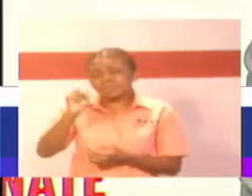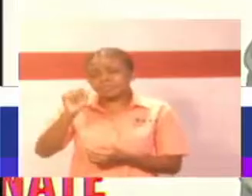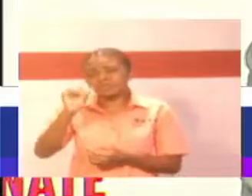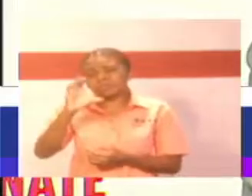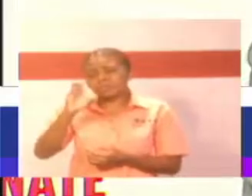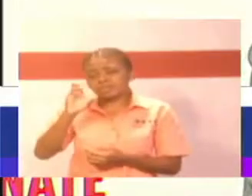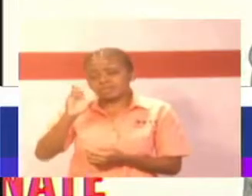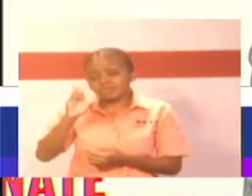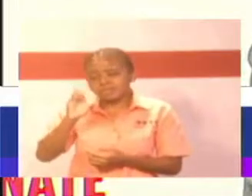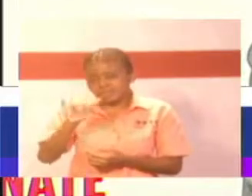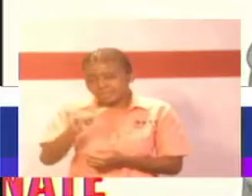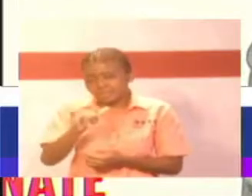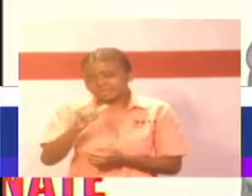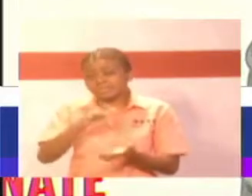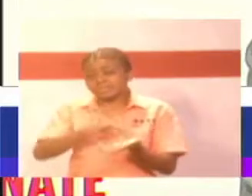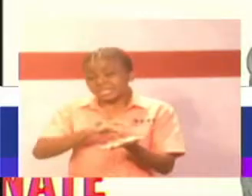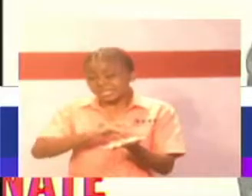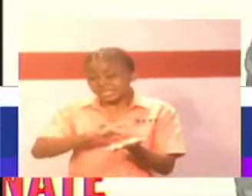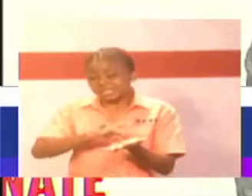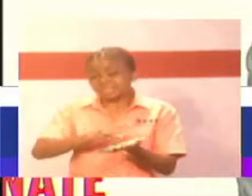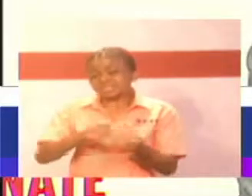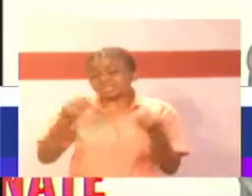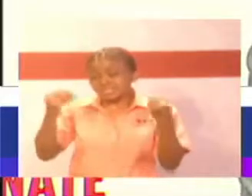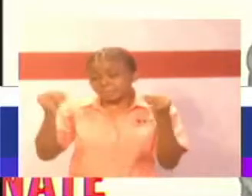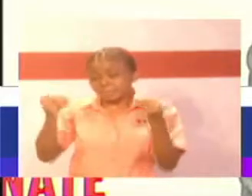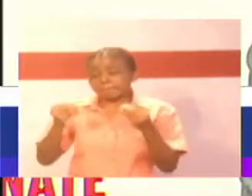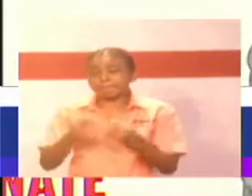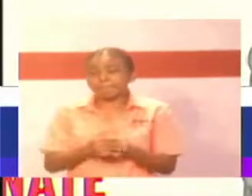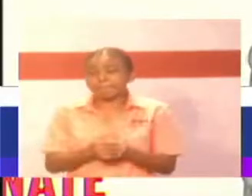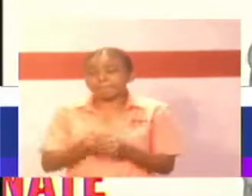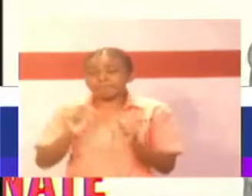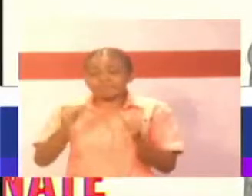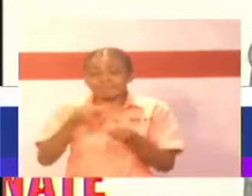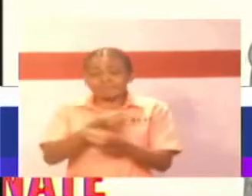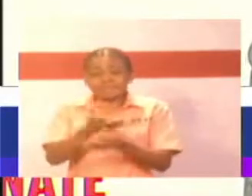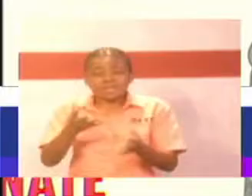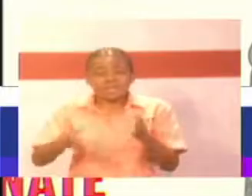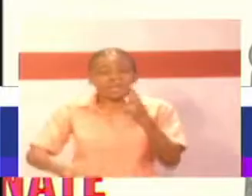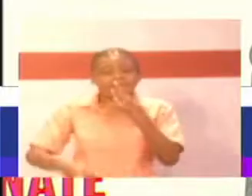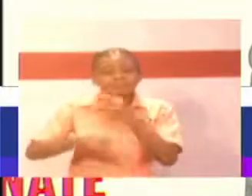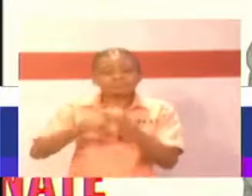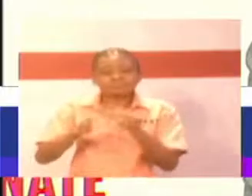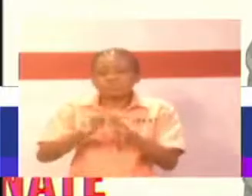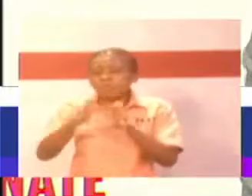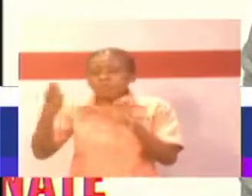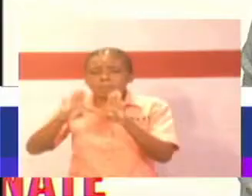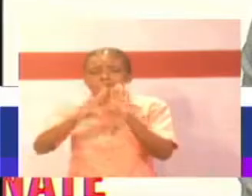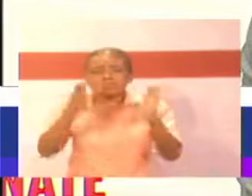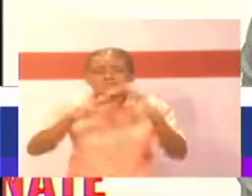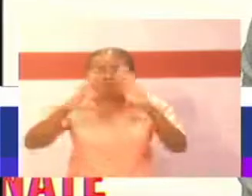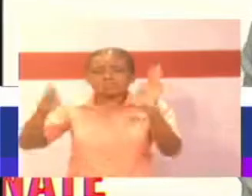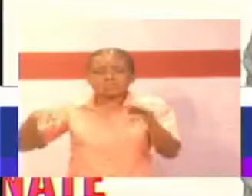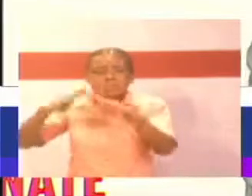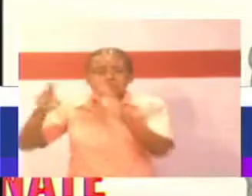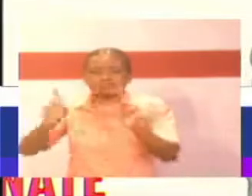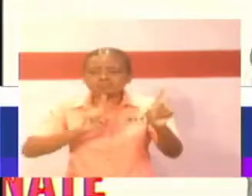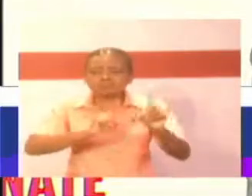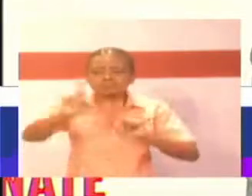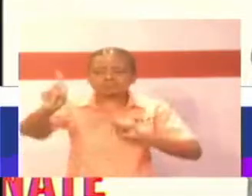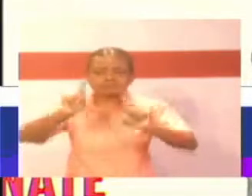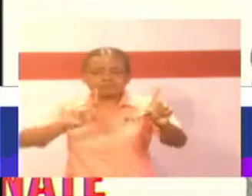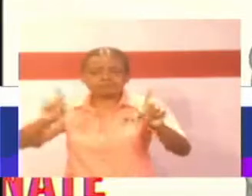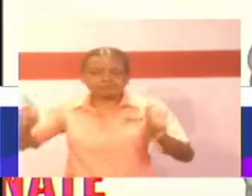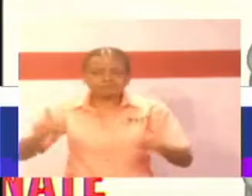medication to our chronic disease clients, and we've even had door-to-door initiatives. Let us